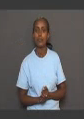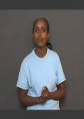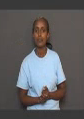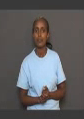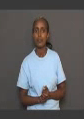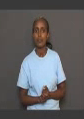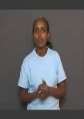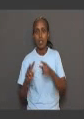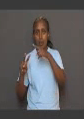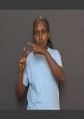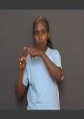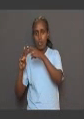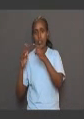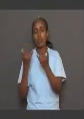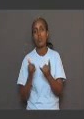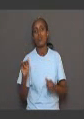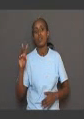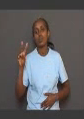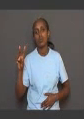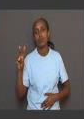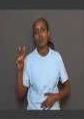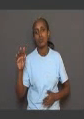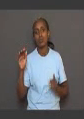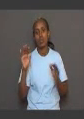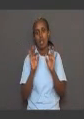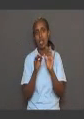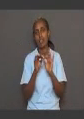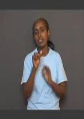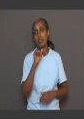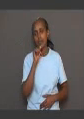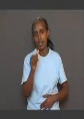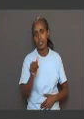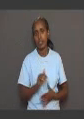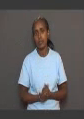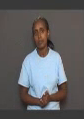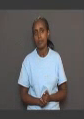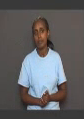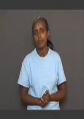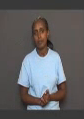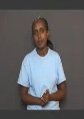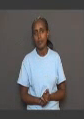2. Of pi over 2 is undefined.